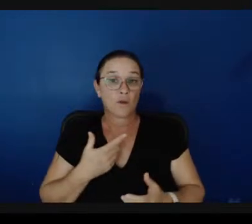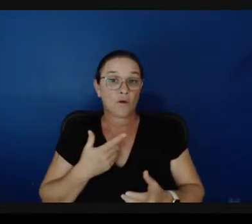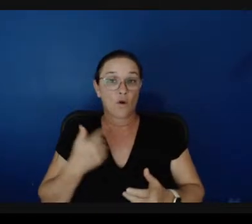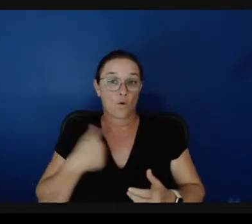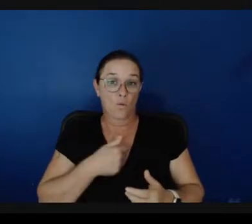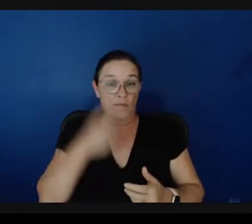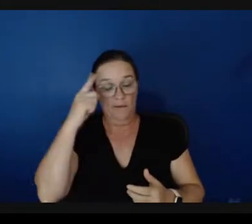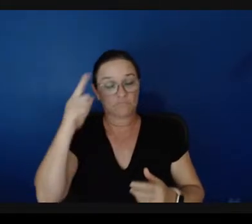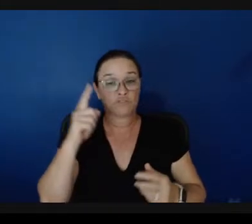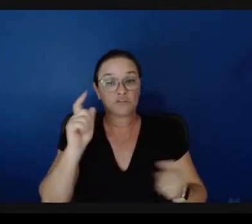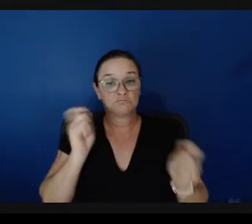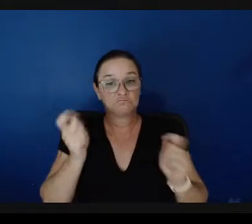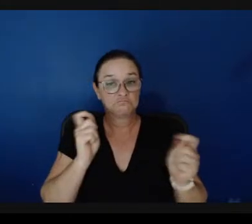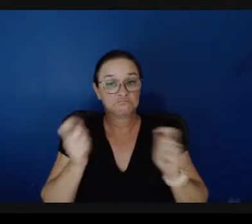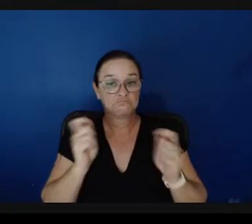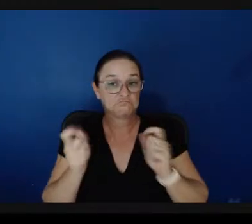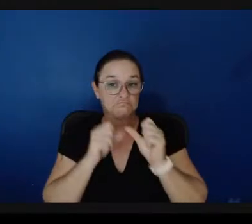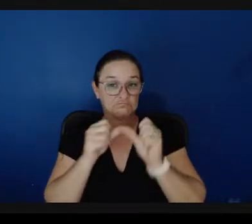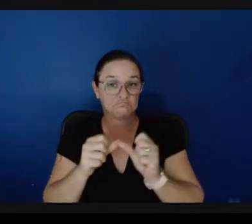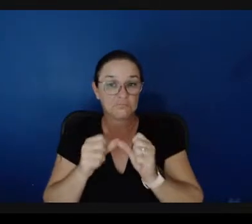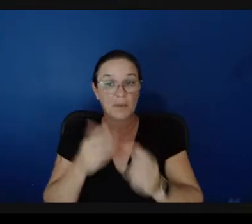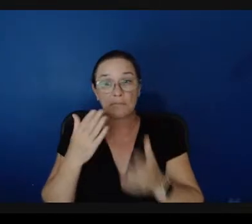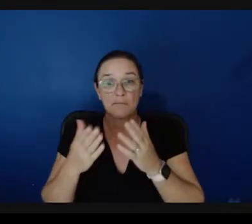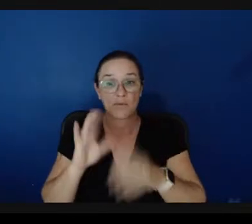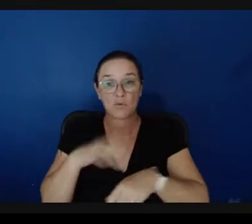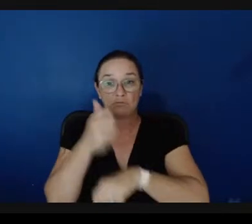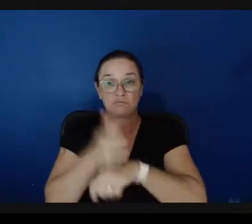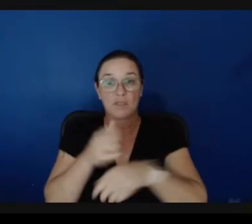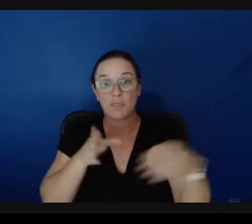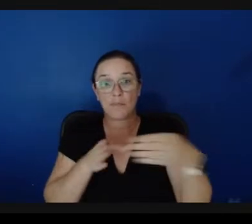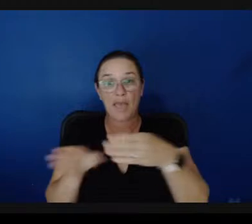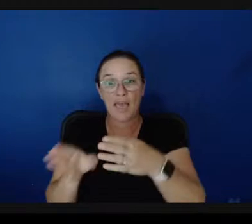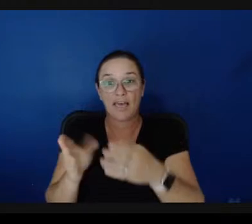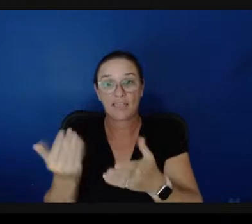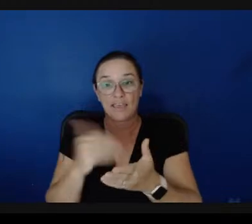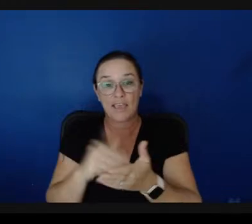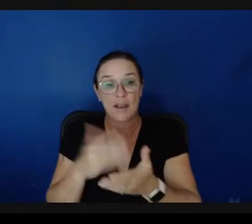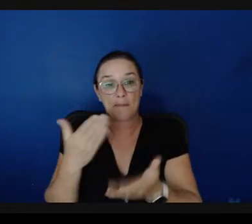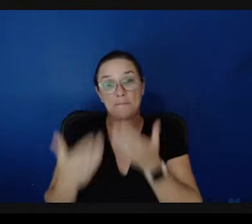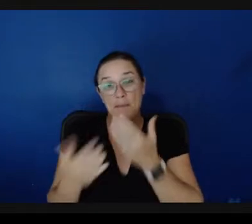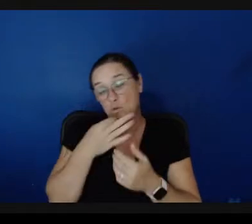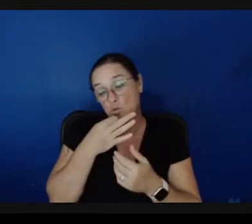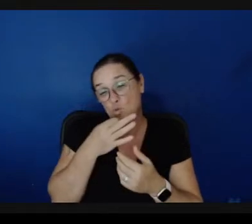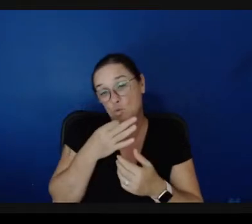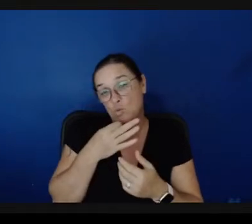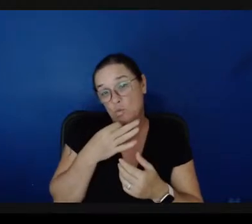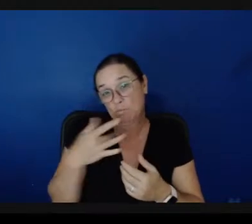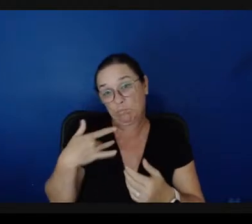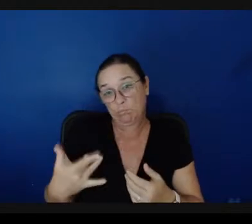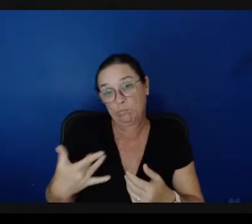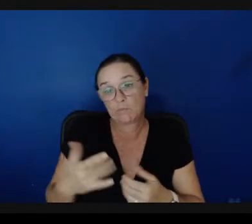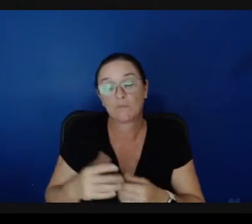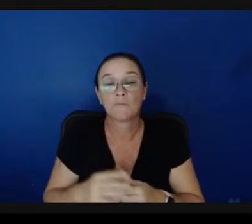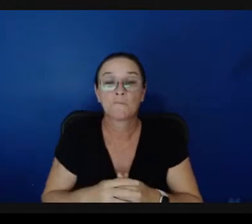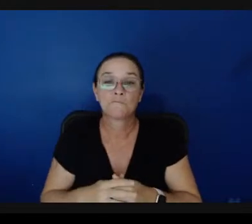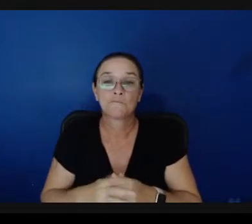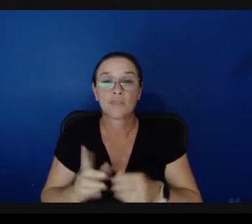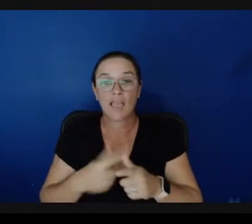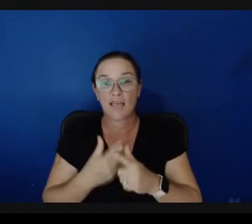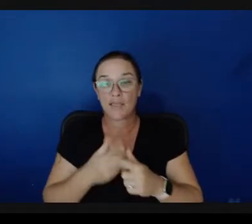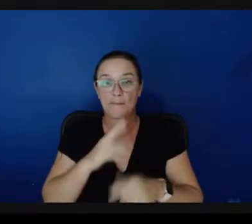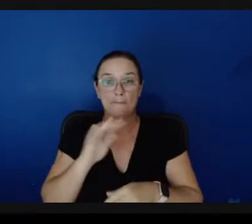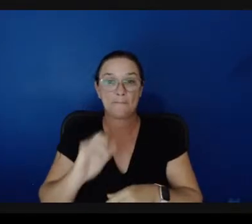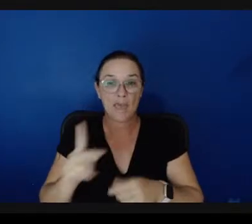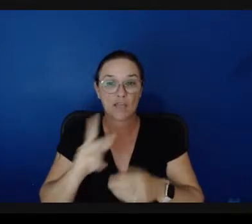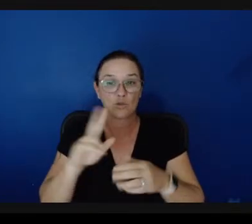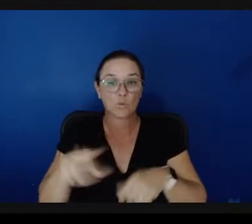it'll reestablish that path. I would bet sooner than later, more than likely. And then we'll be back to our usual pattern. The